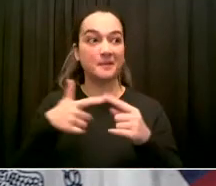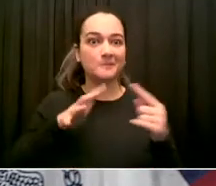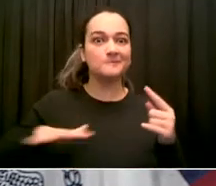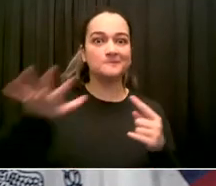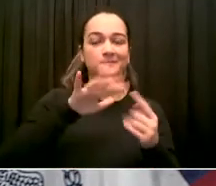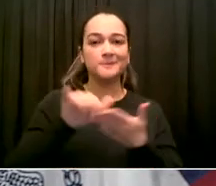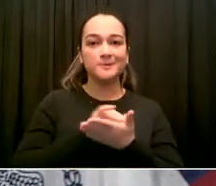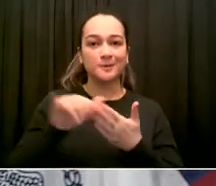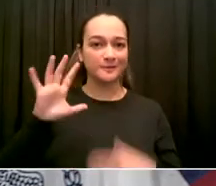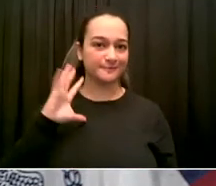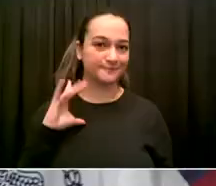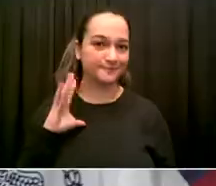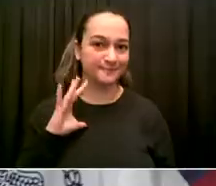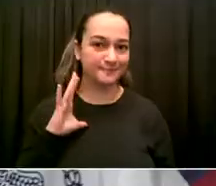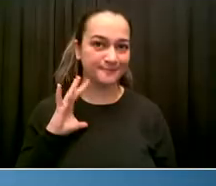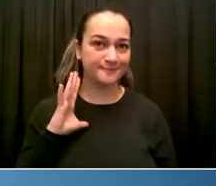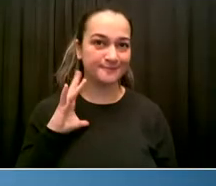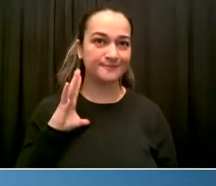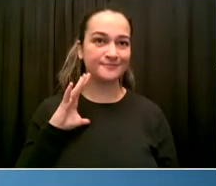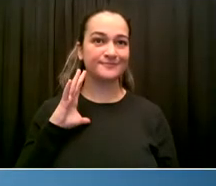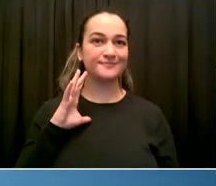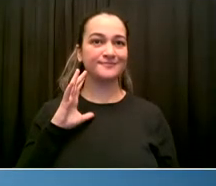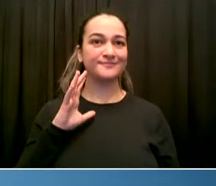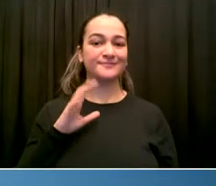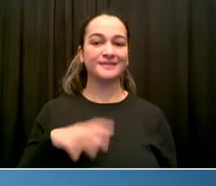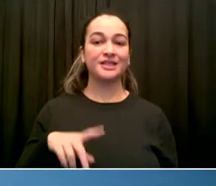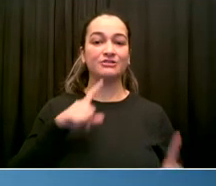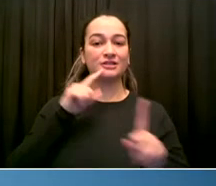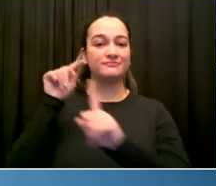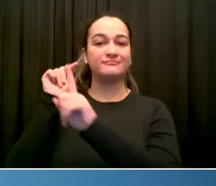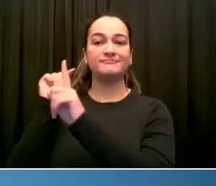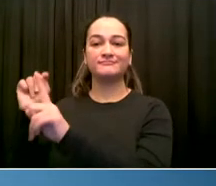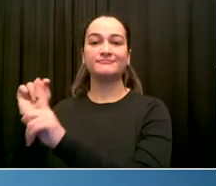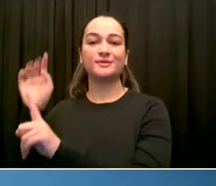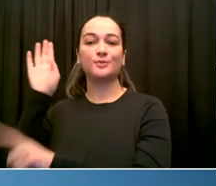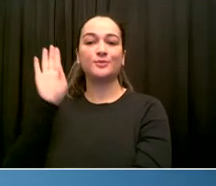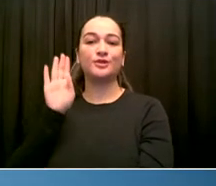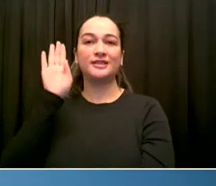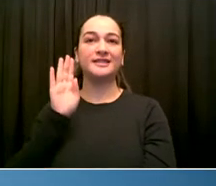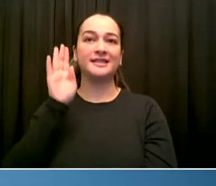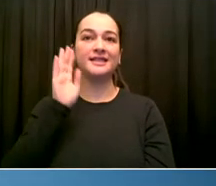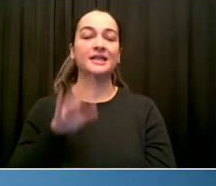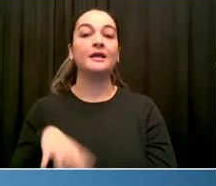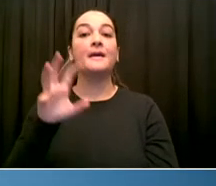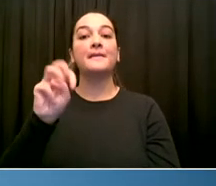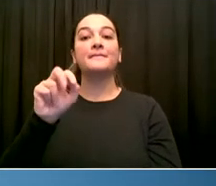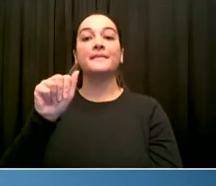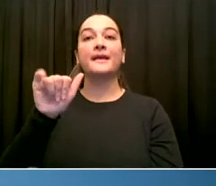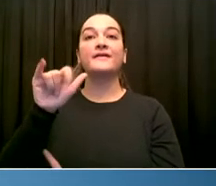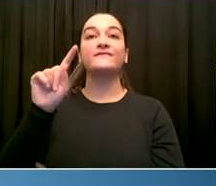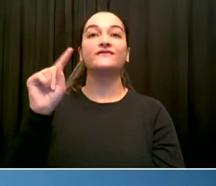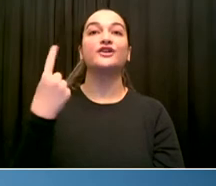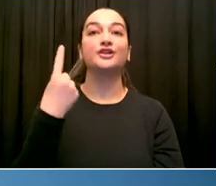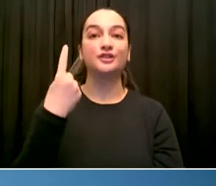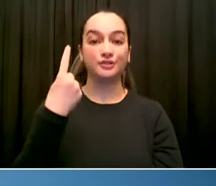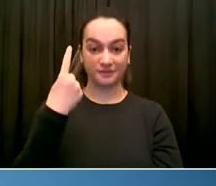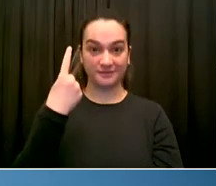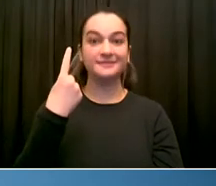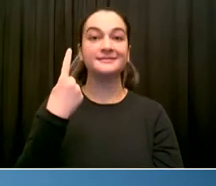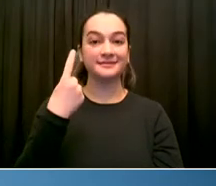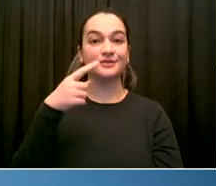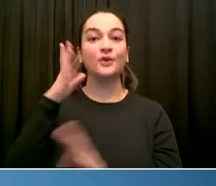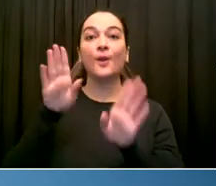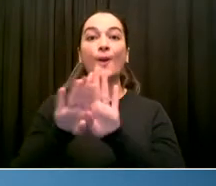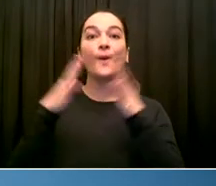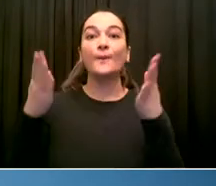because we're announcing that Governor's Island will be reopening for visitors on May 1st. And Governor's